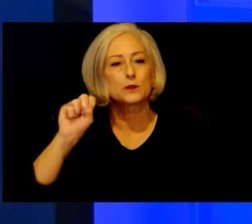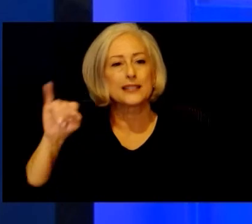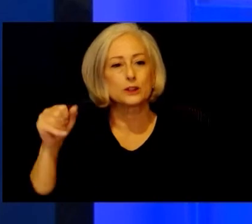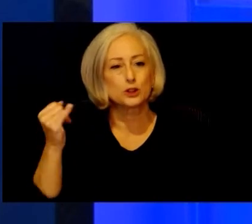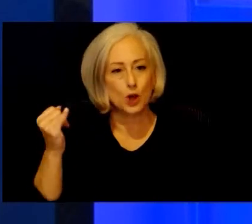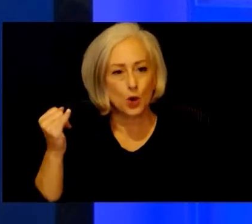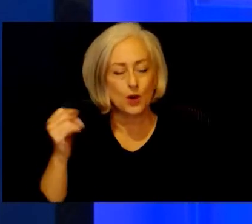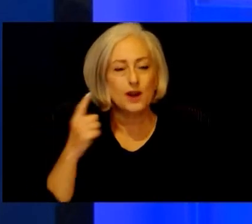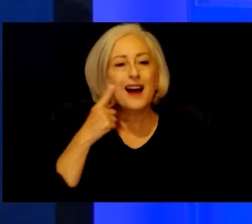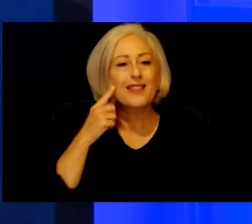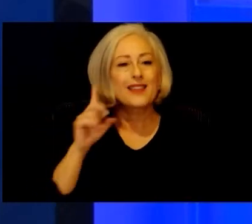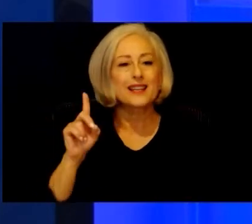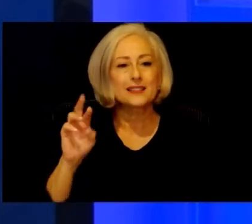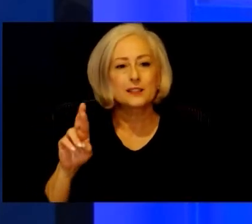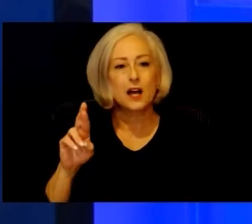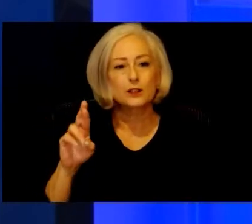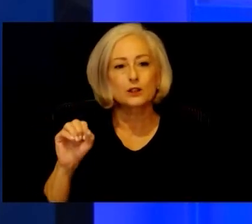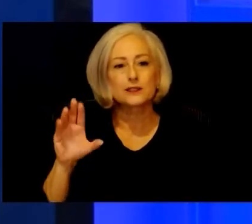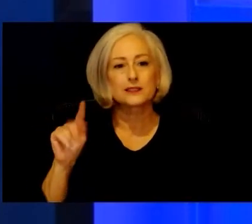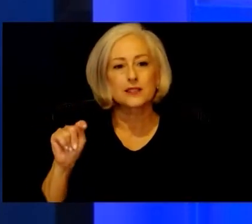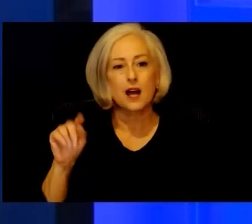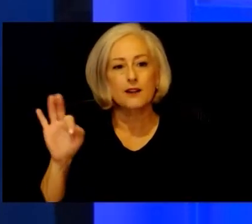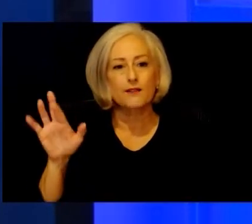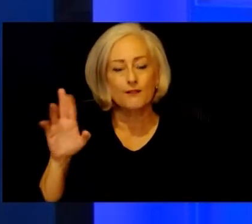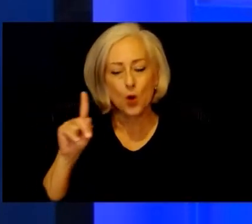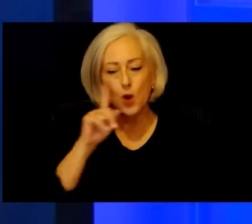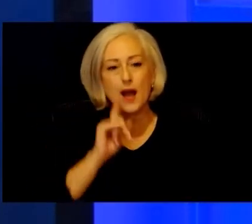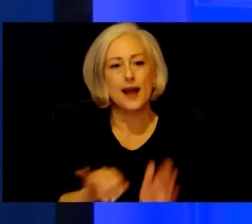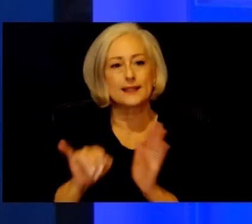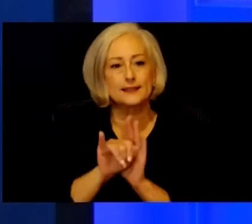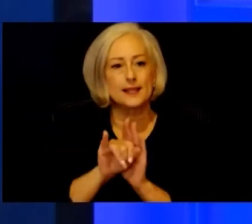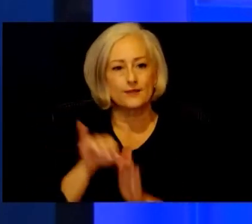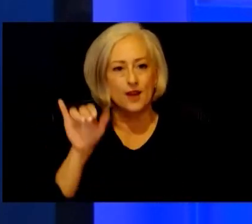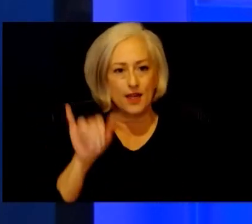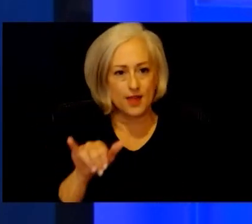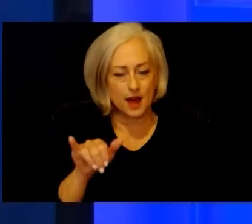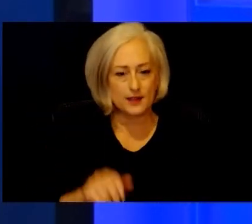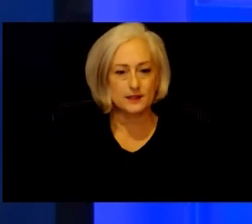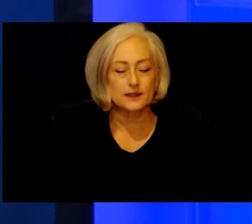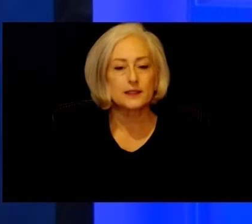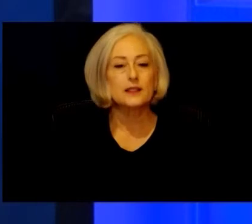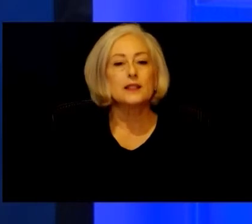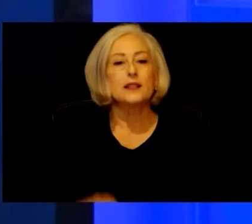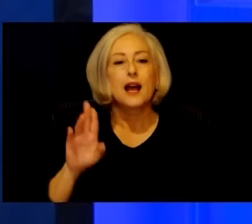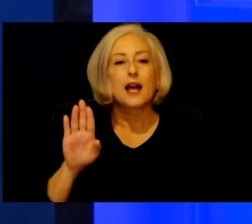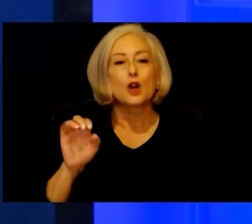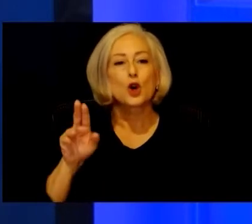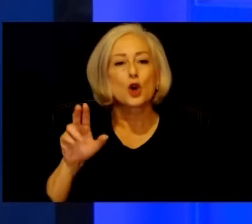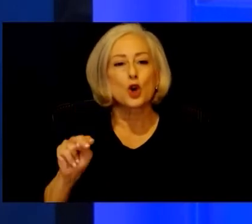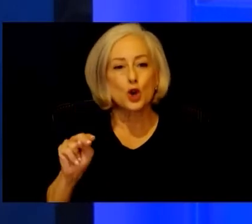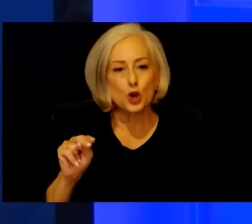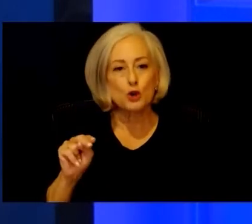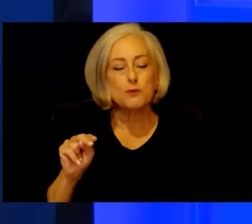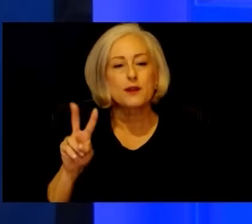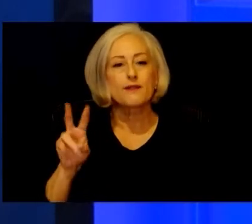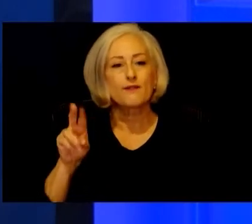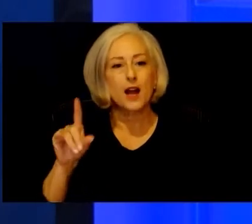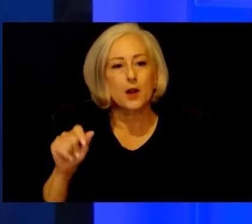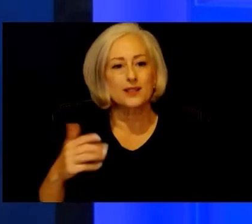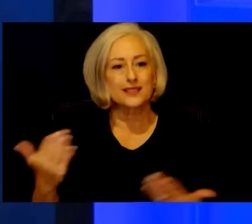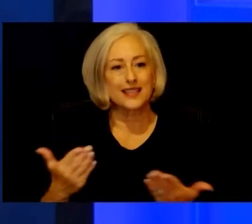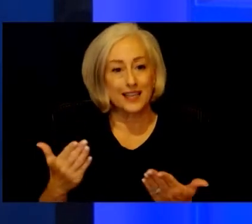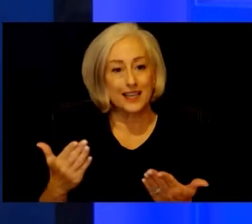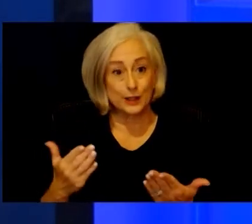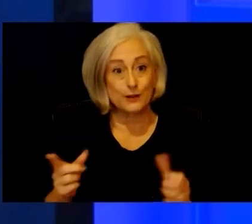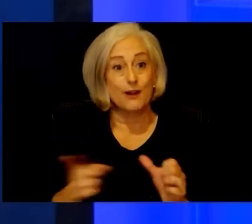was looking at that and identified that. And then, of course, the Bourbon virus, the first case, was also here at the University of Kansas Health